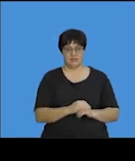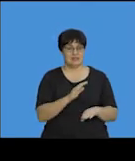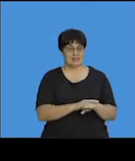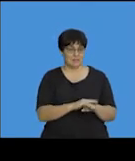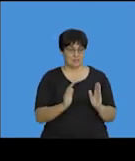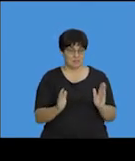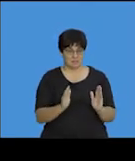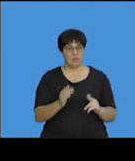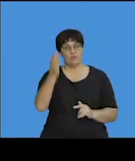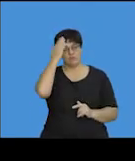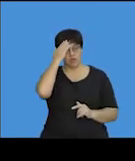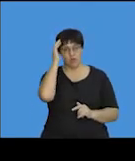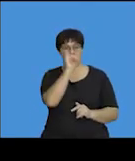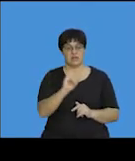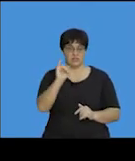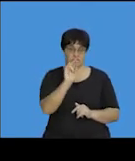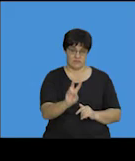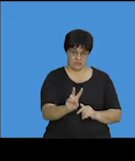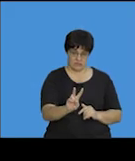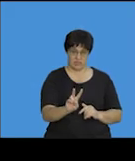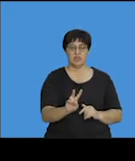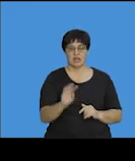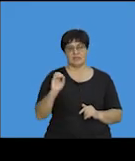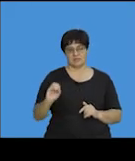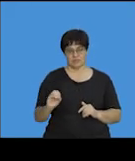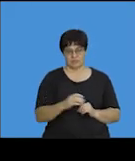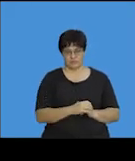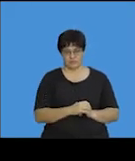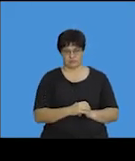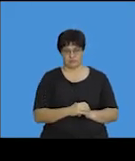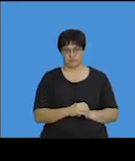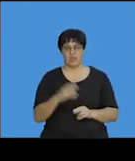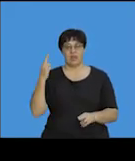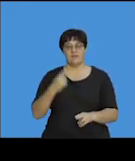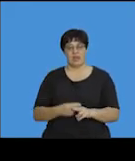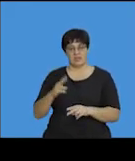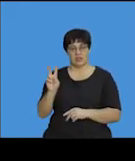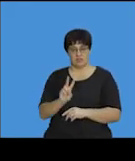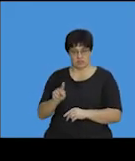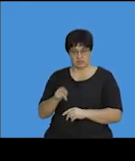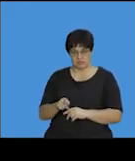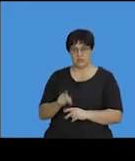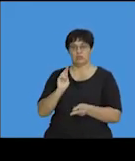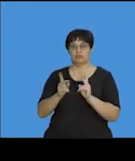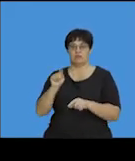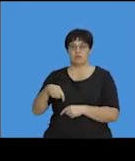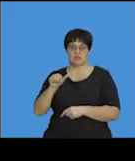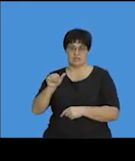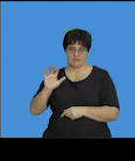For that little bit of time, I know initial velocity is 0. I know the final velocity